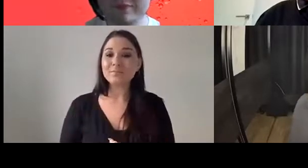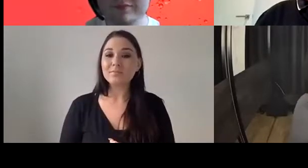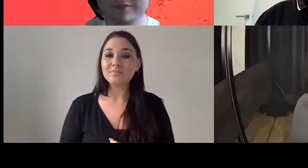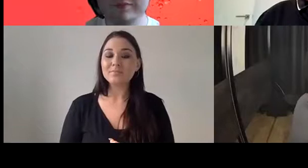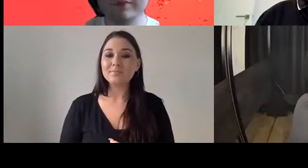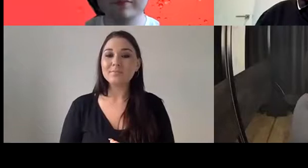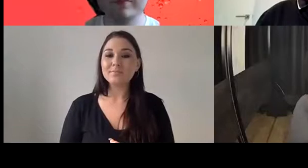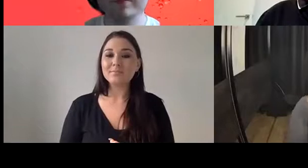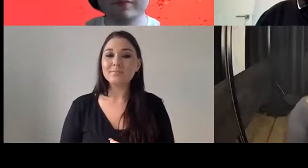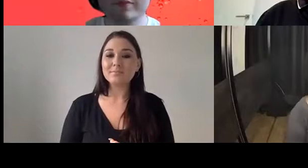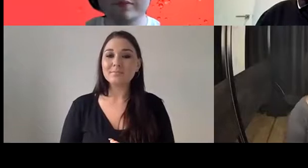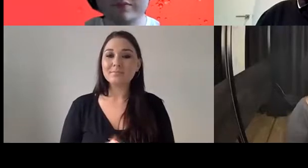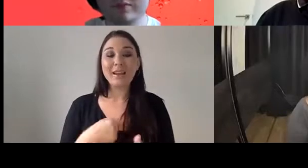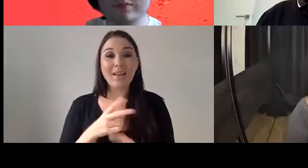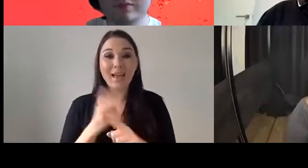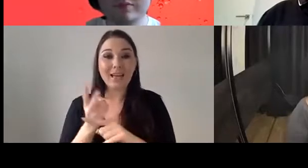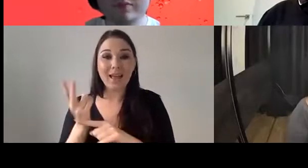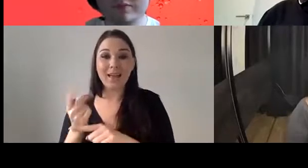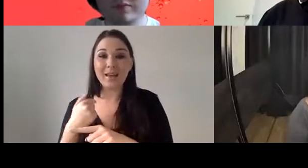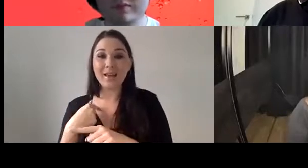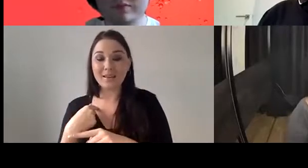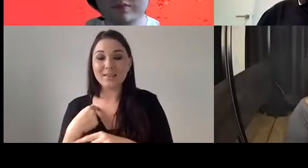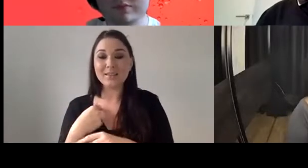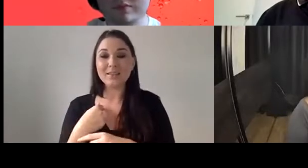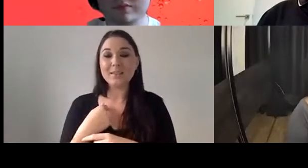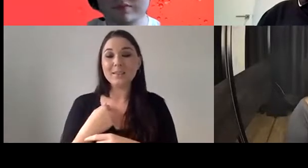that I just kind of bring it back to neurodiverse